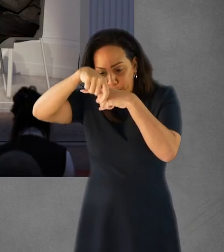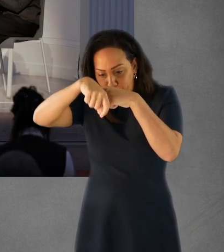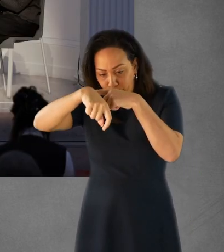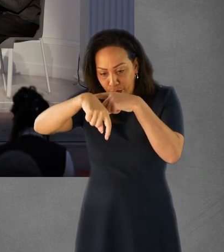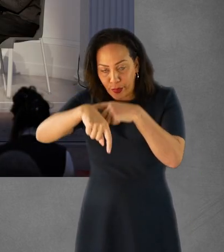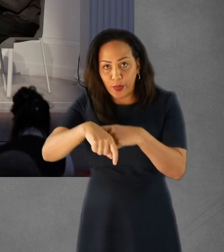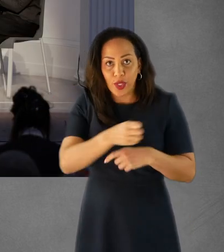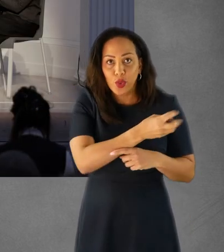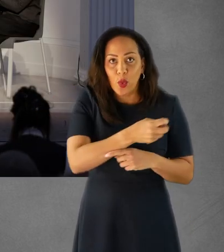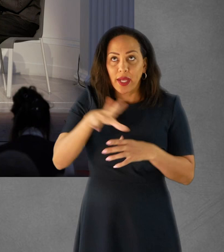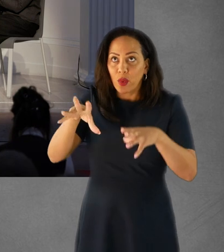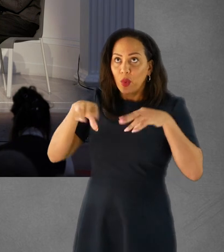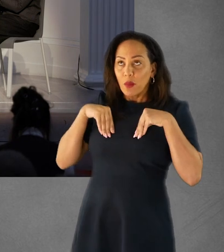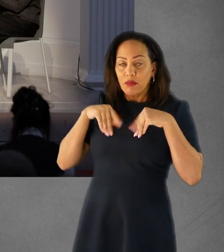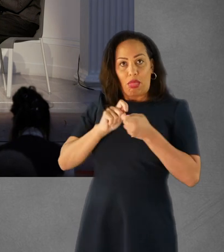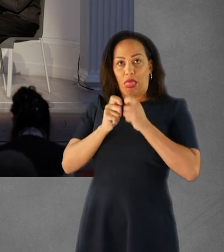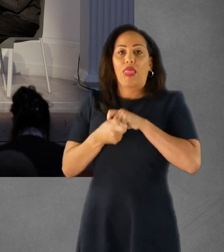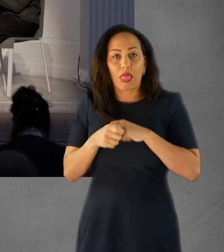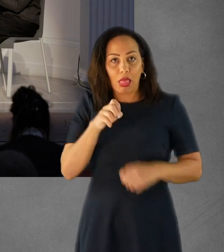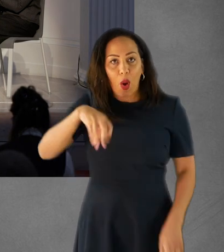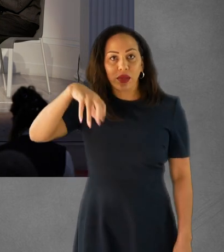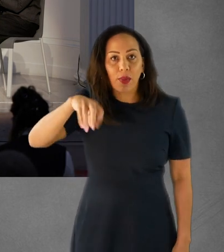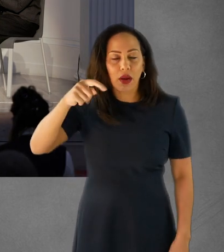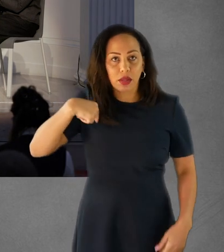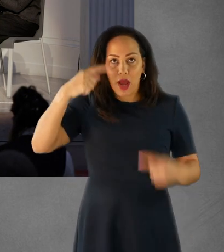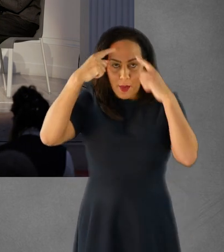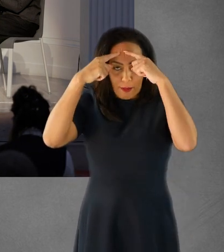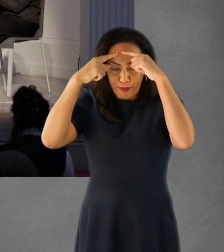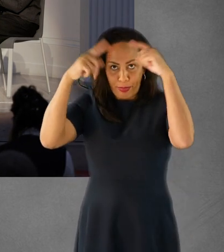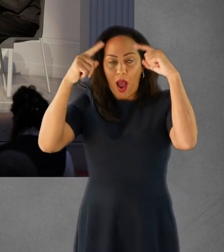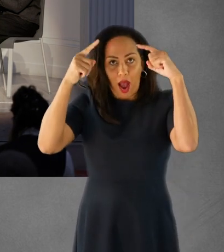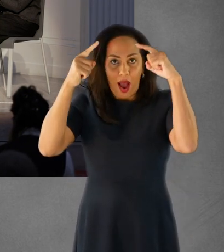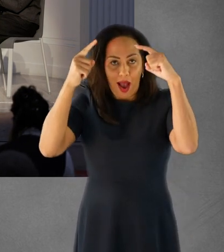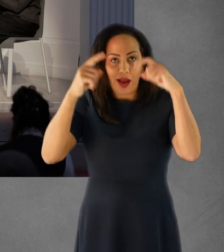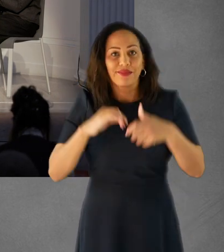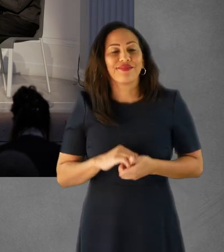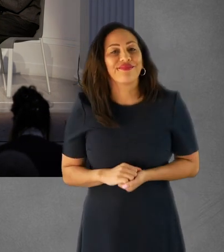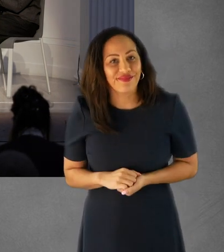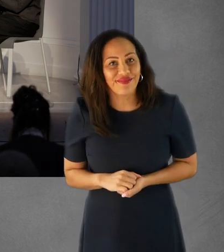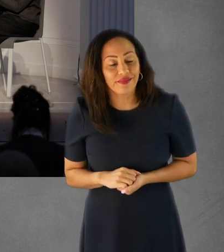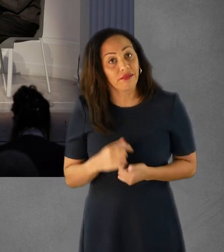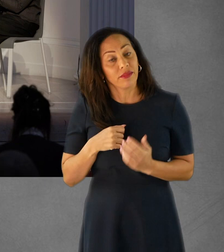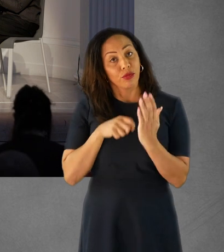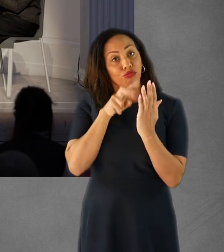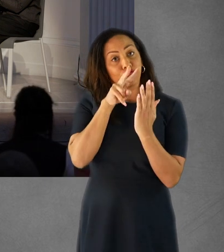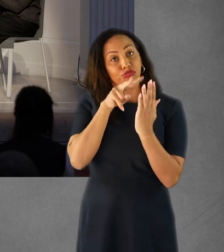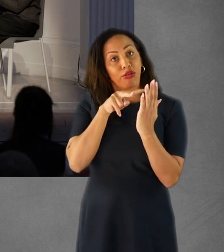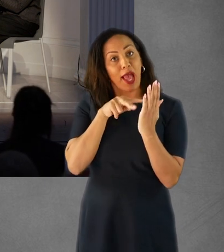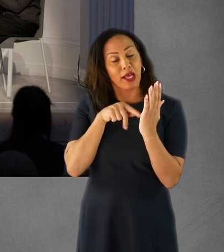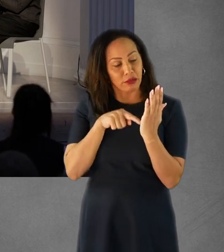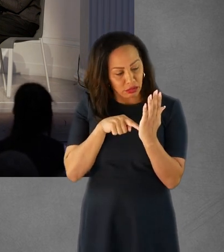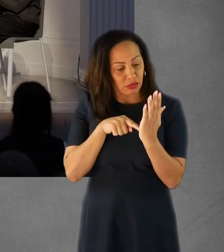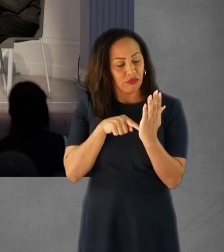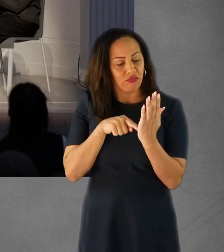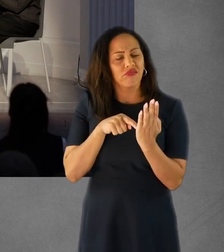And that kind of blew our minds. So after reading this, what was so interesting to me was not even whether